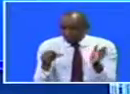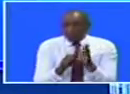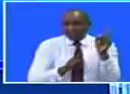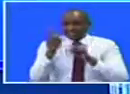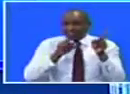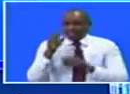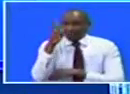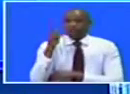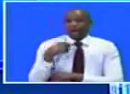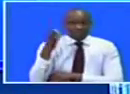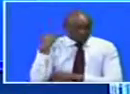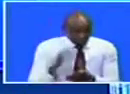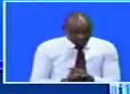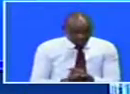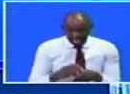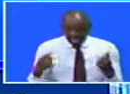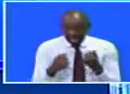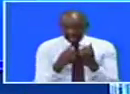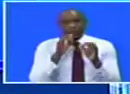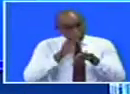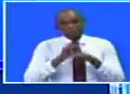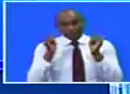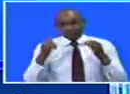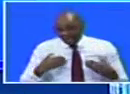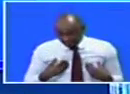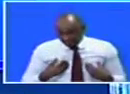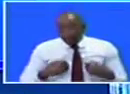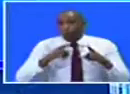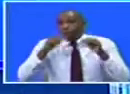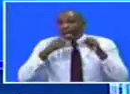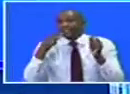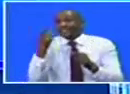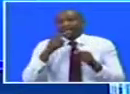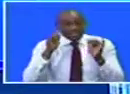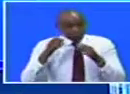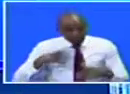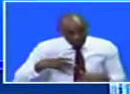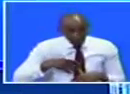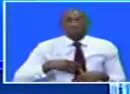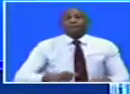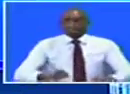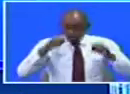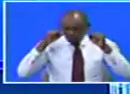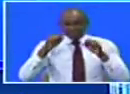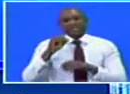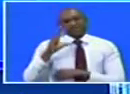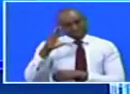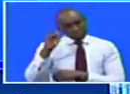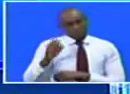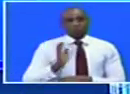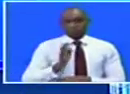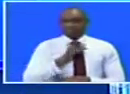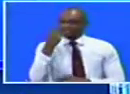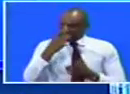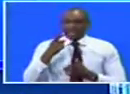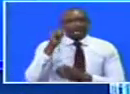Safaricom network, there appears to be some good news. In a statement to newsrooms, Safaricom's CEO, Bob Collymore, has assured